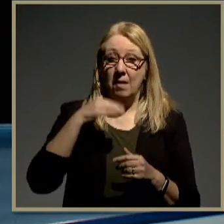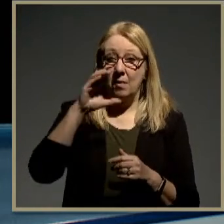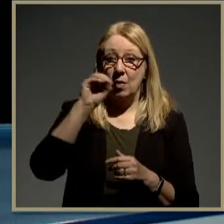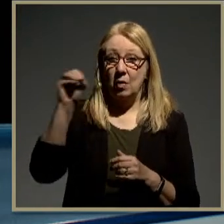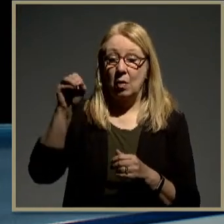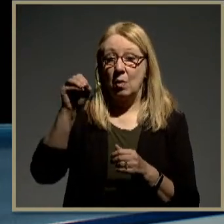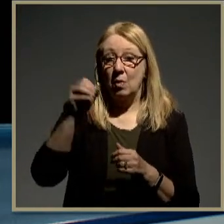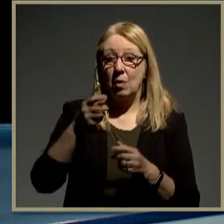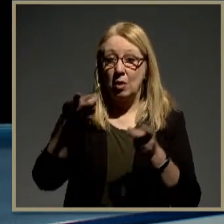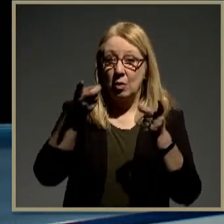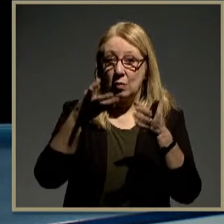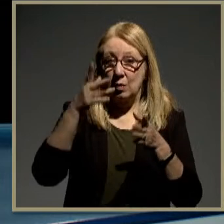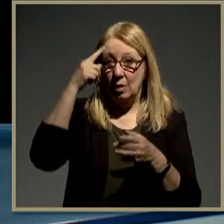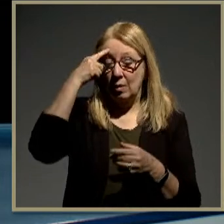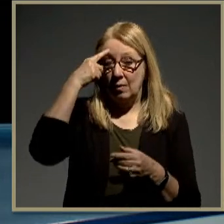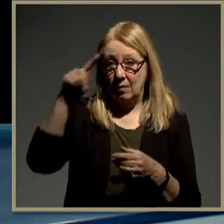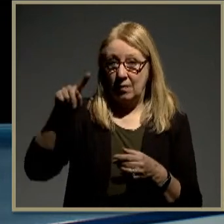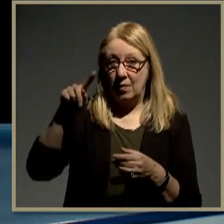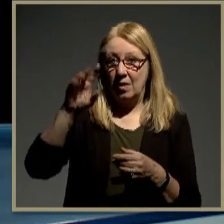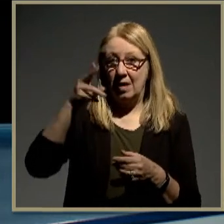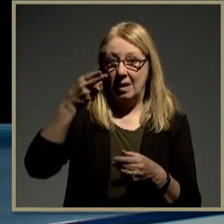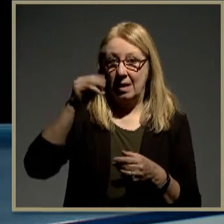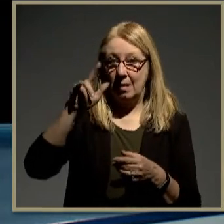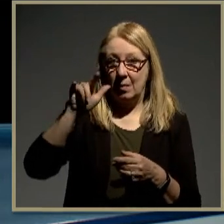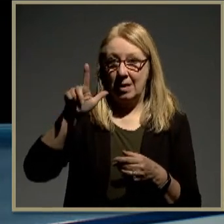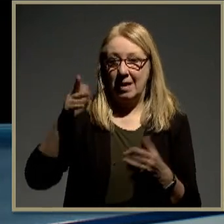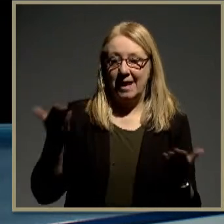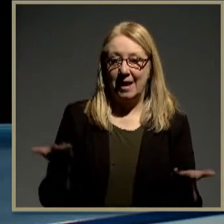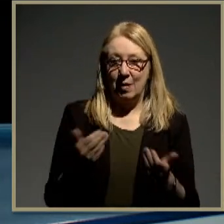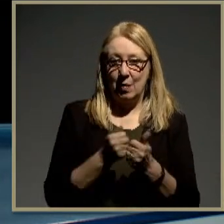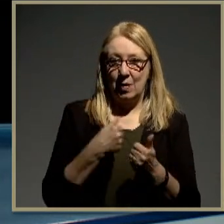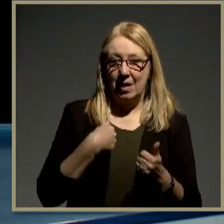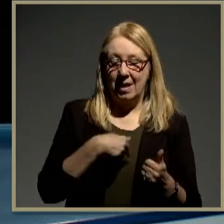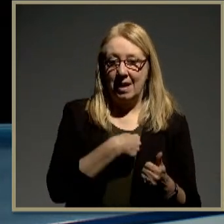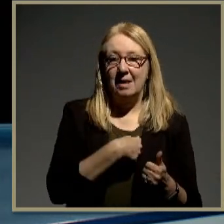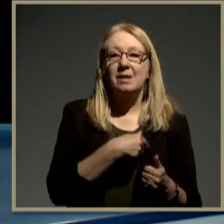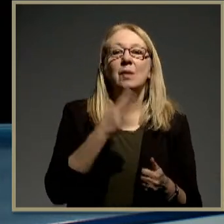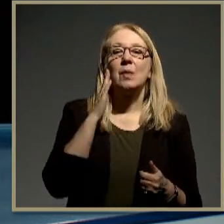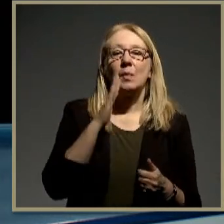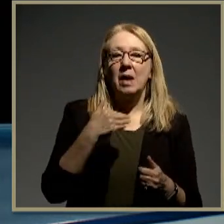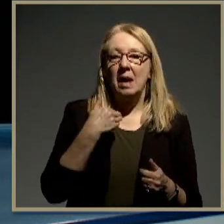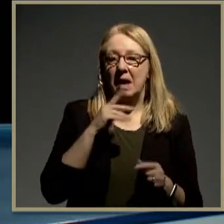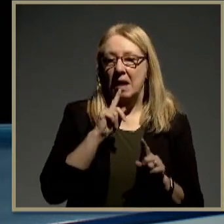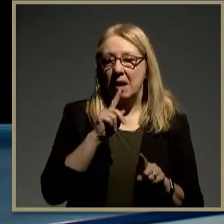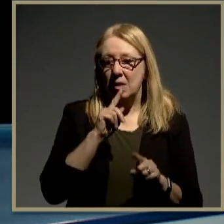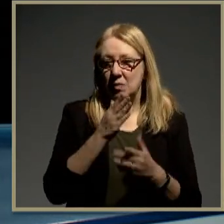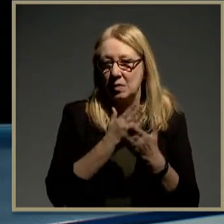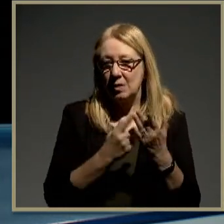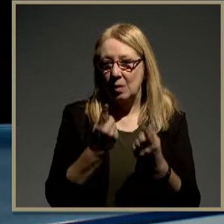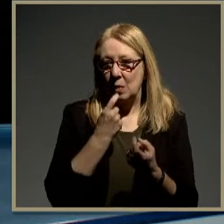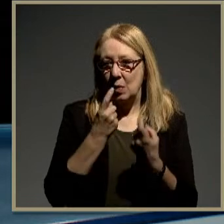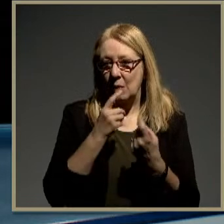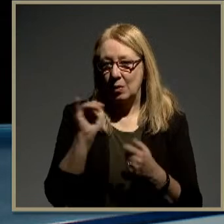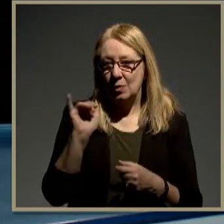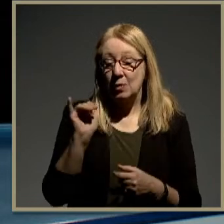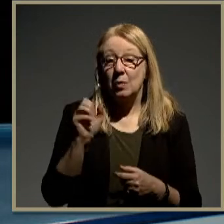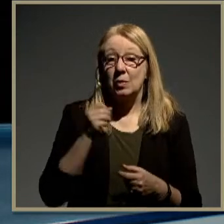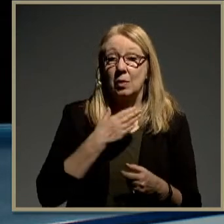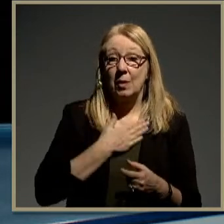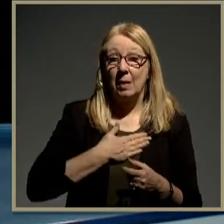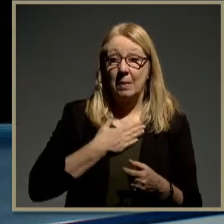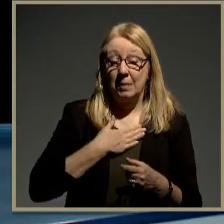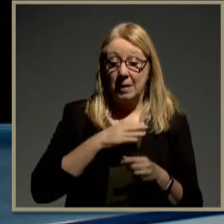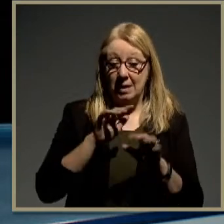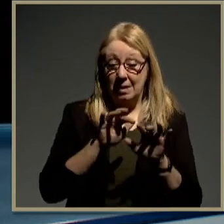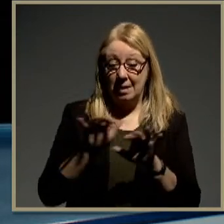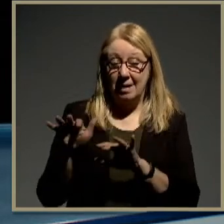co-executive directors of the Hybl Center with us here in studio, and they'll be taking a few of your questions. So please drop your